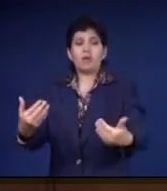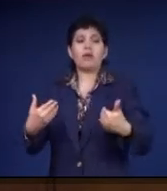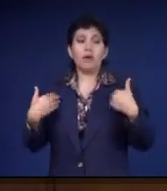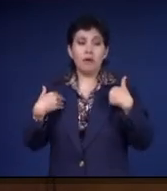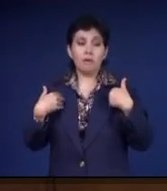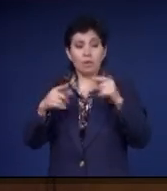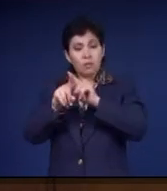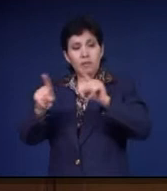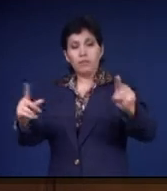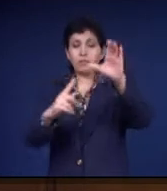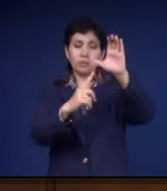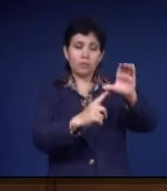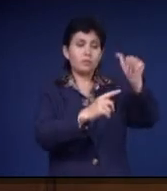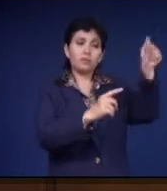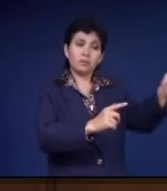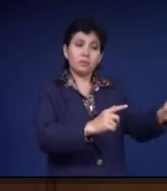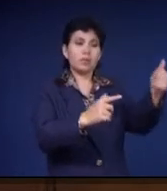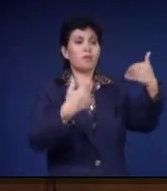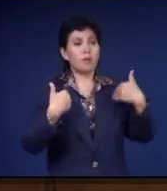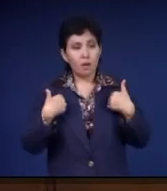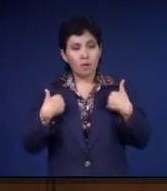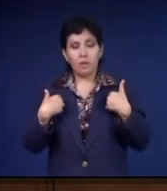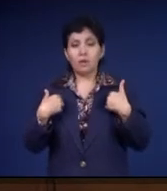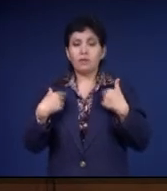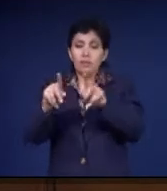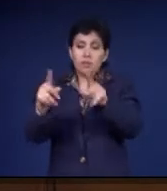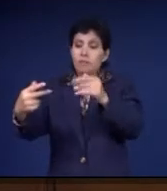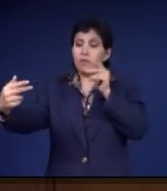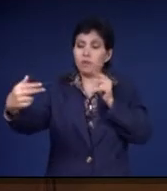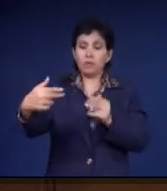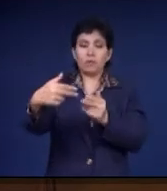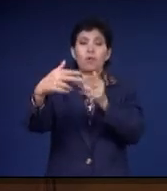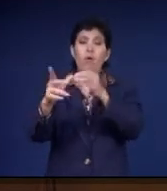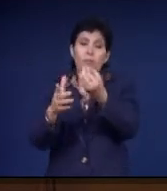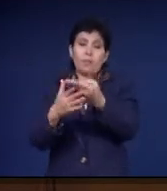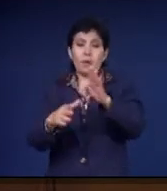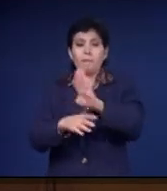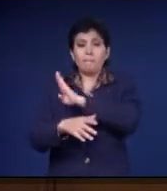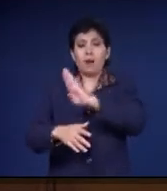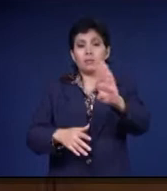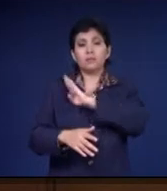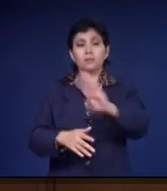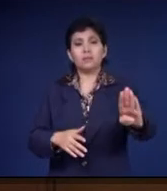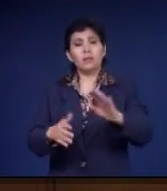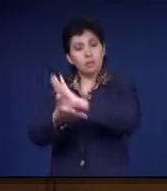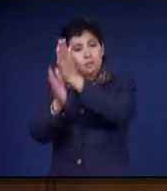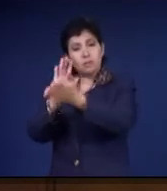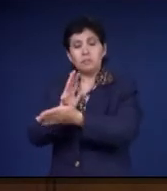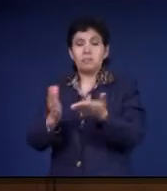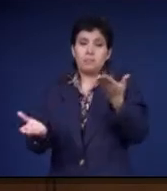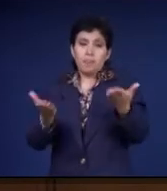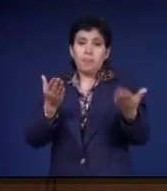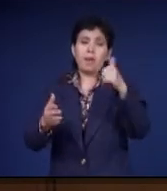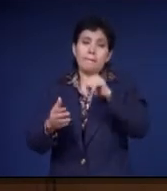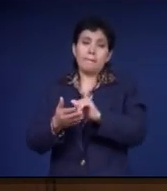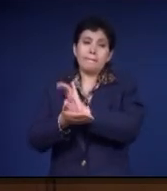different, because Cheras itself, it has different context, or Bangsa, it has a different context that might bring a